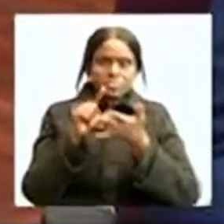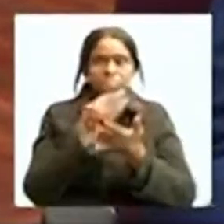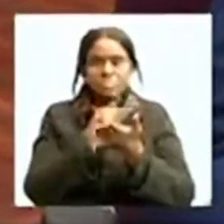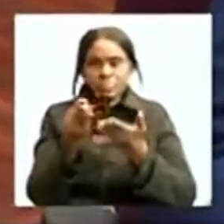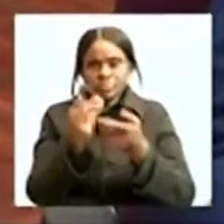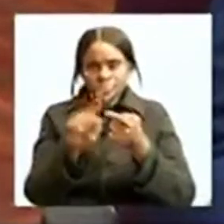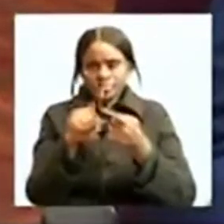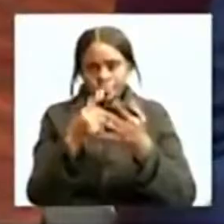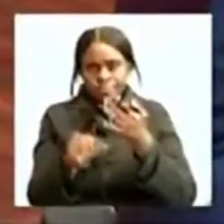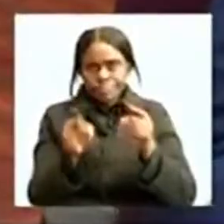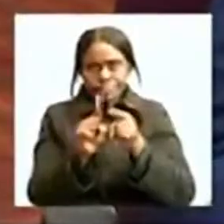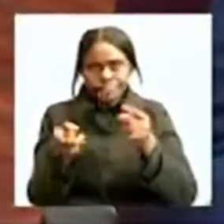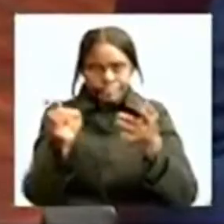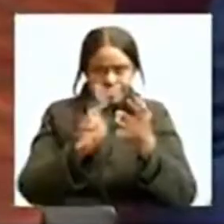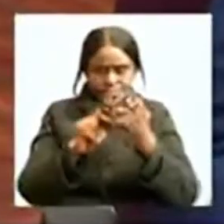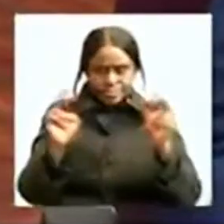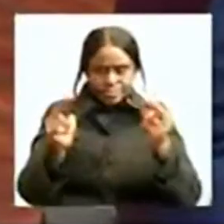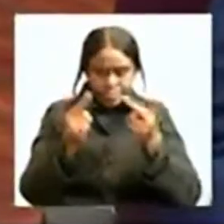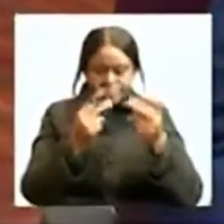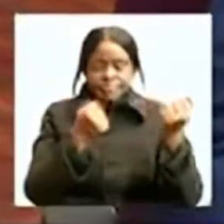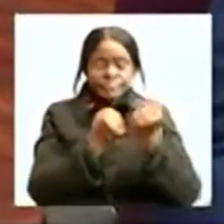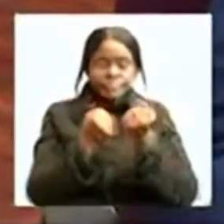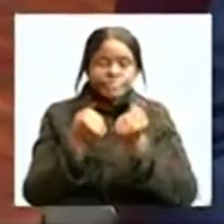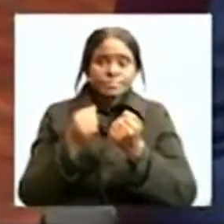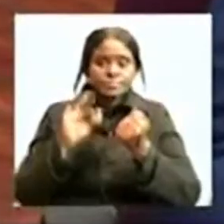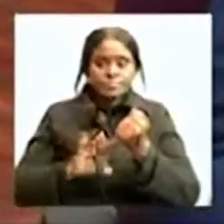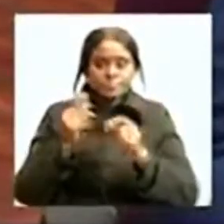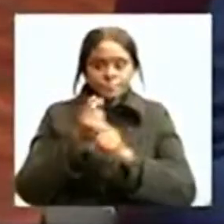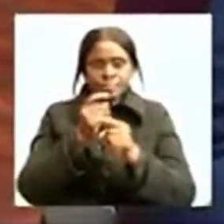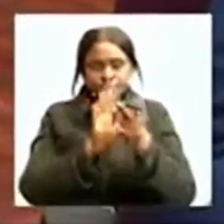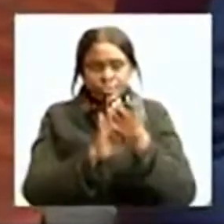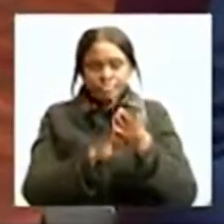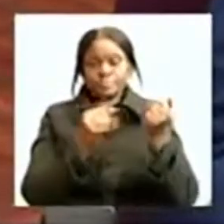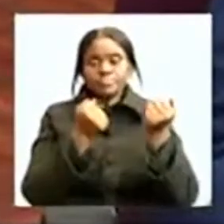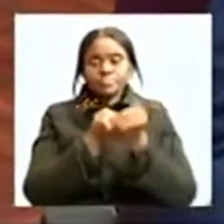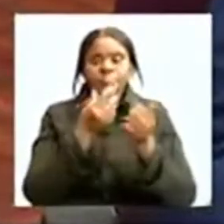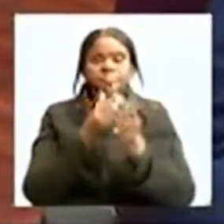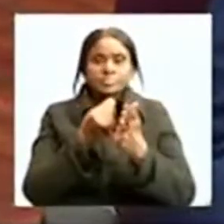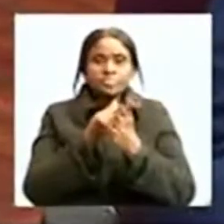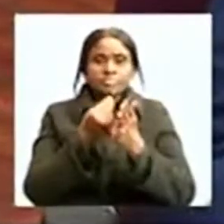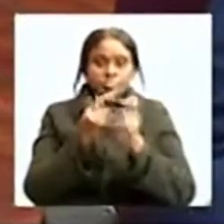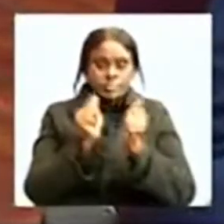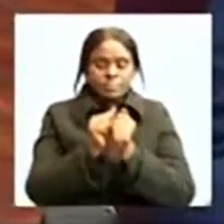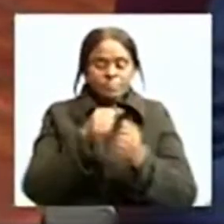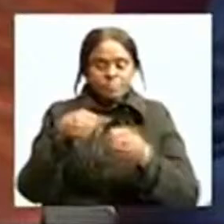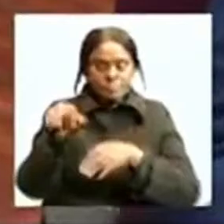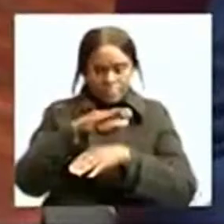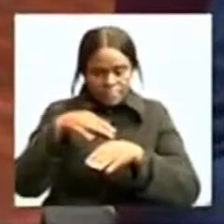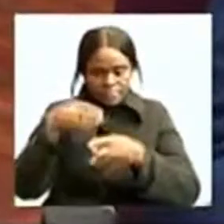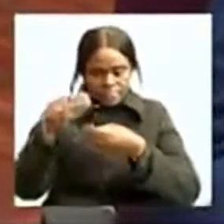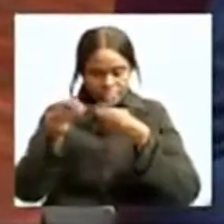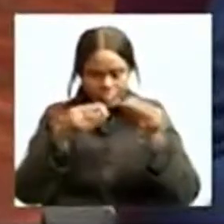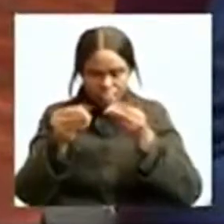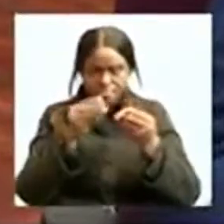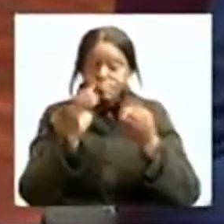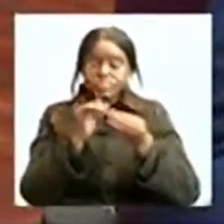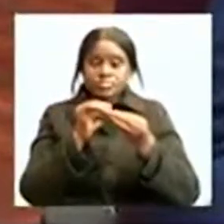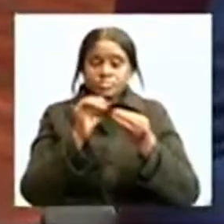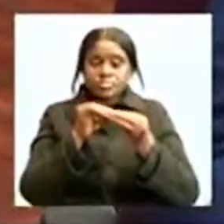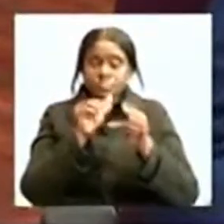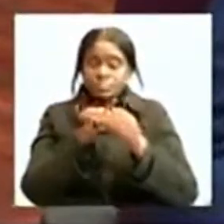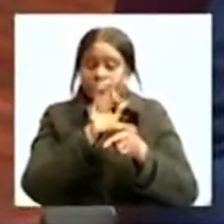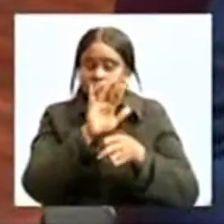failure to reconcile sponsored beneficiaries from Bursary's funds, and over expenditure on